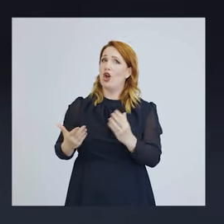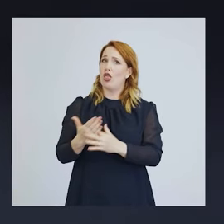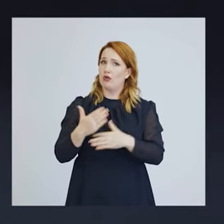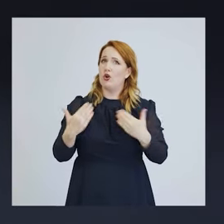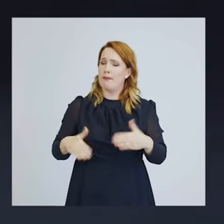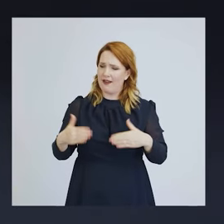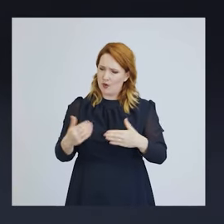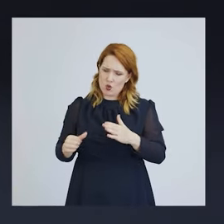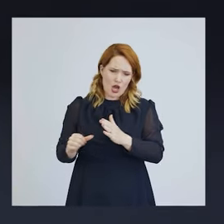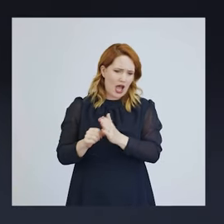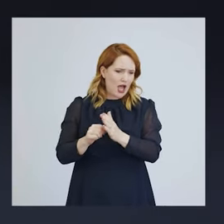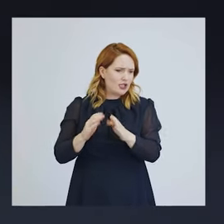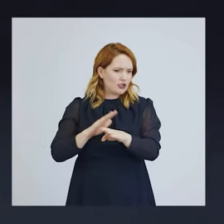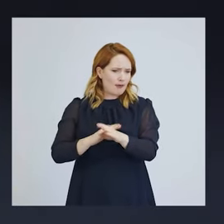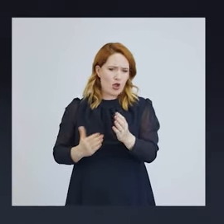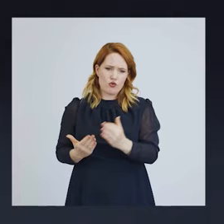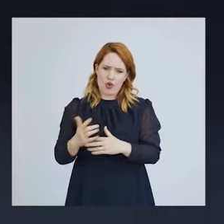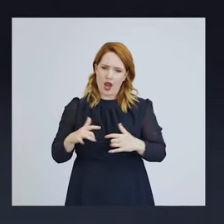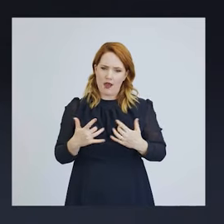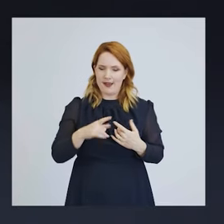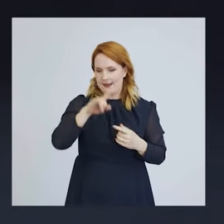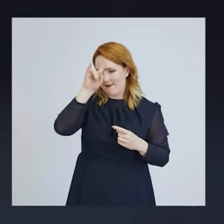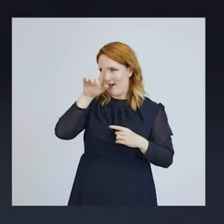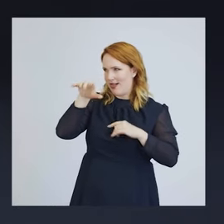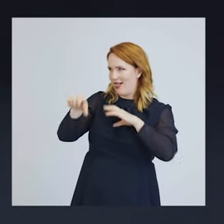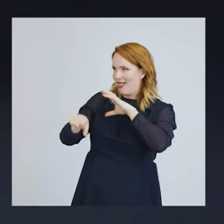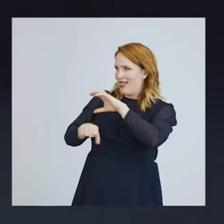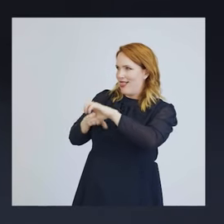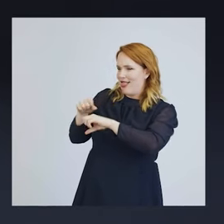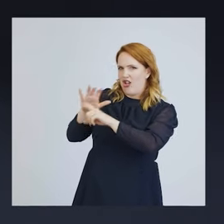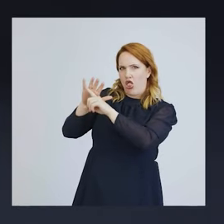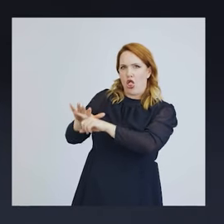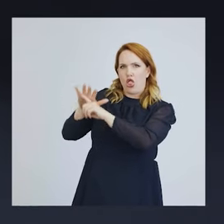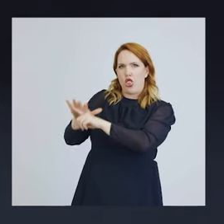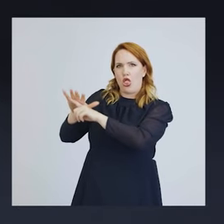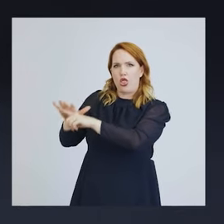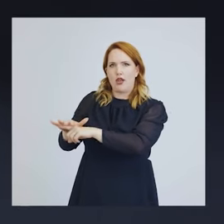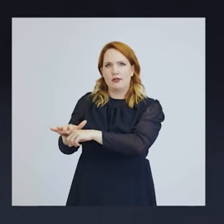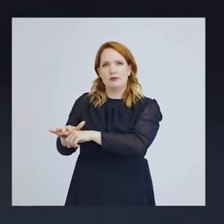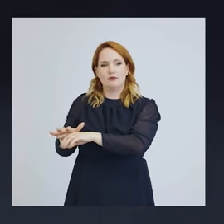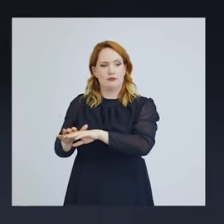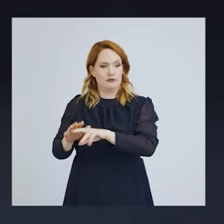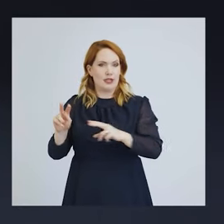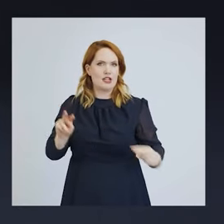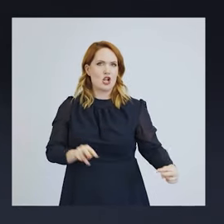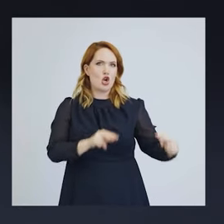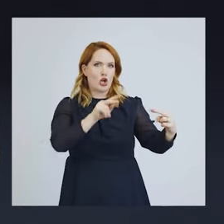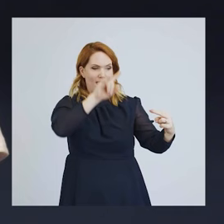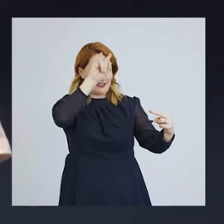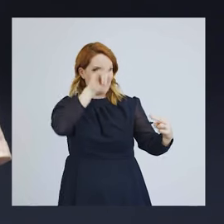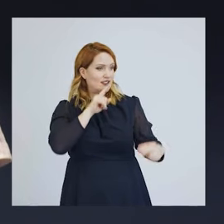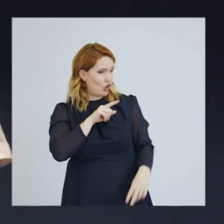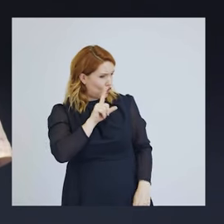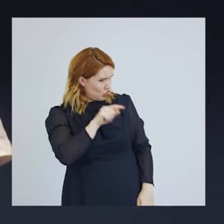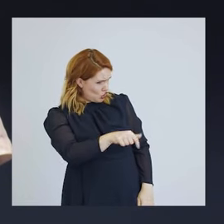life. And I've realized in the midst of the pain, the most painful times in my life where the devil has said, "What do you think